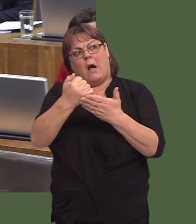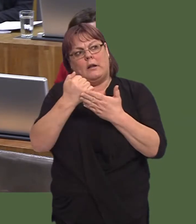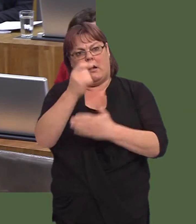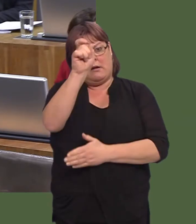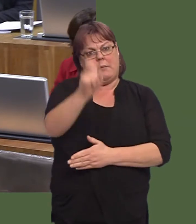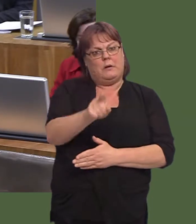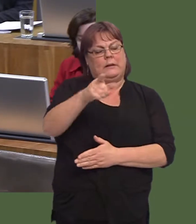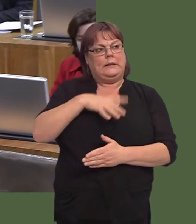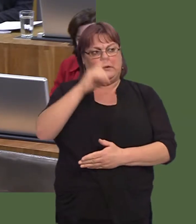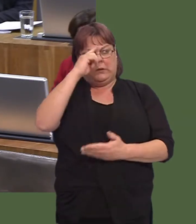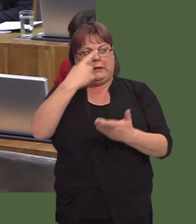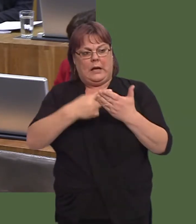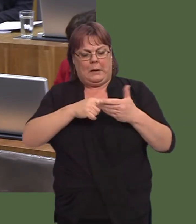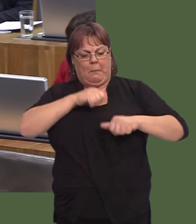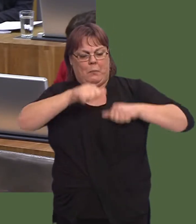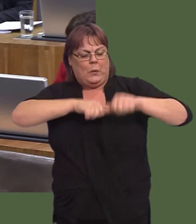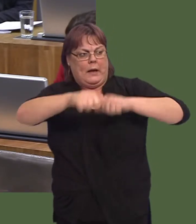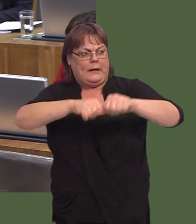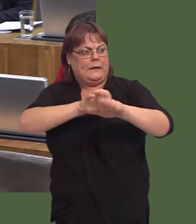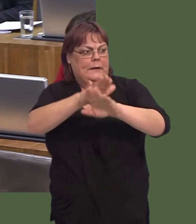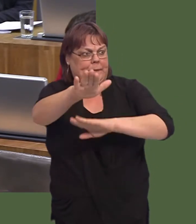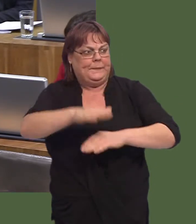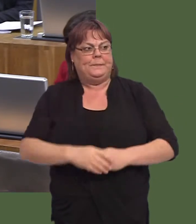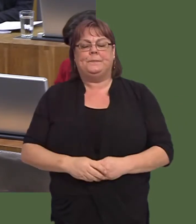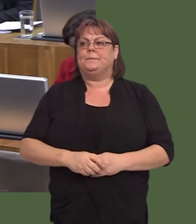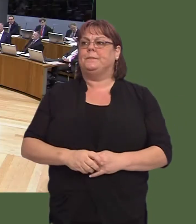how the process is then taken forward.